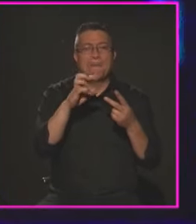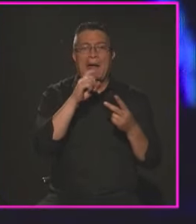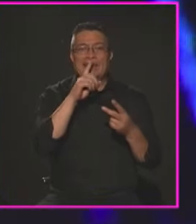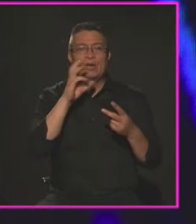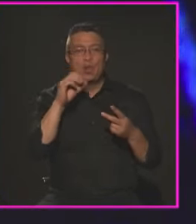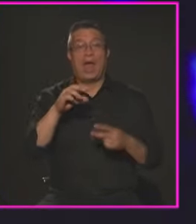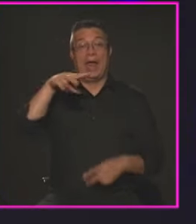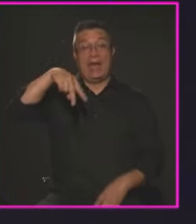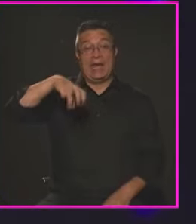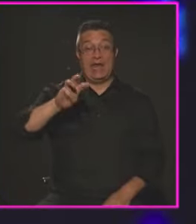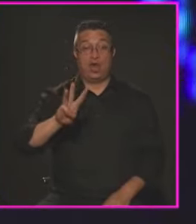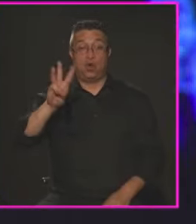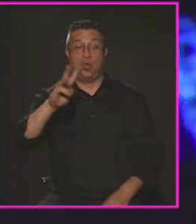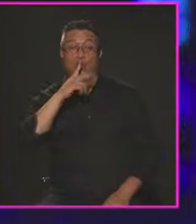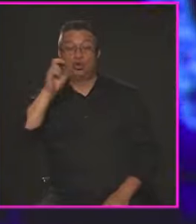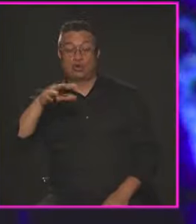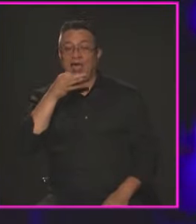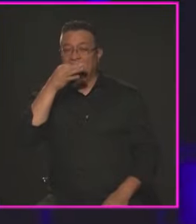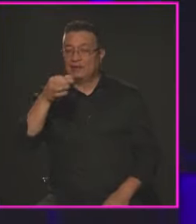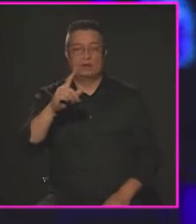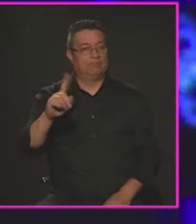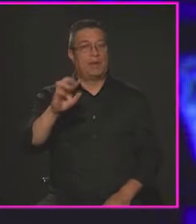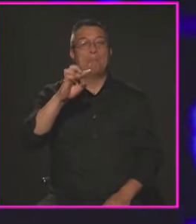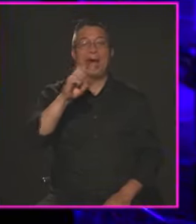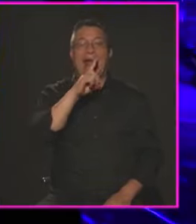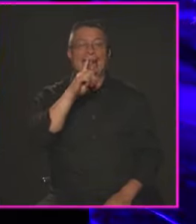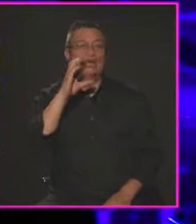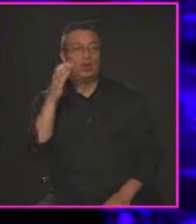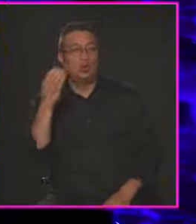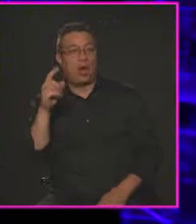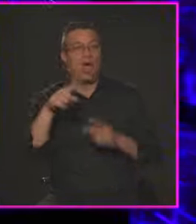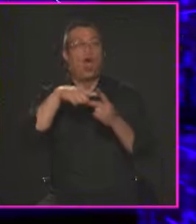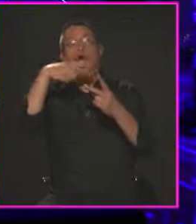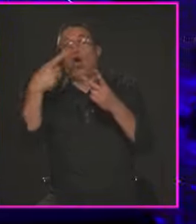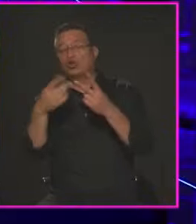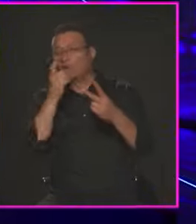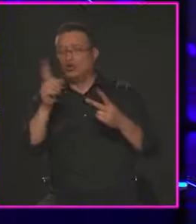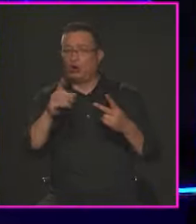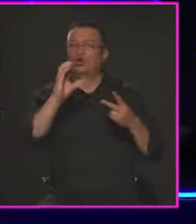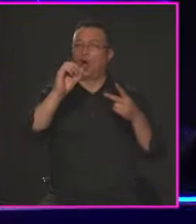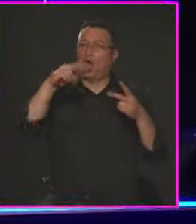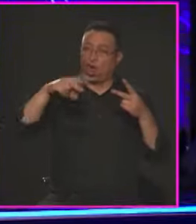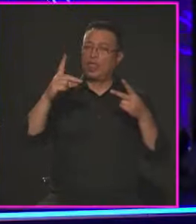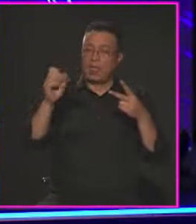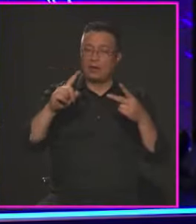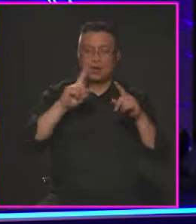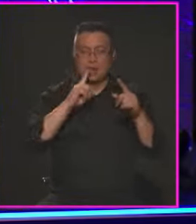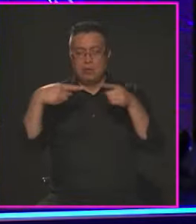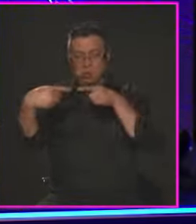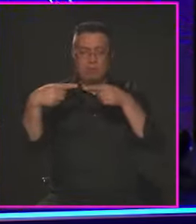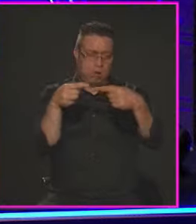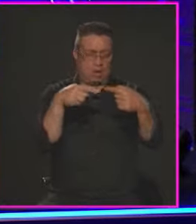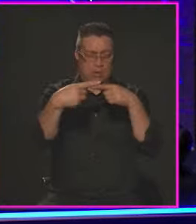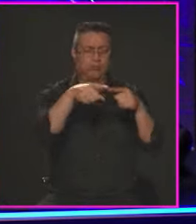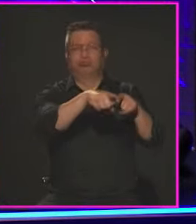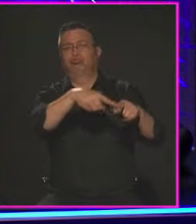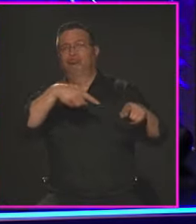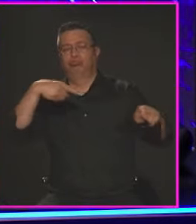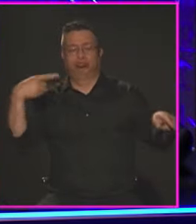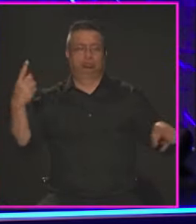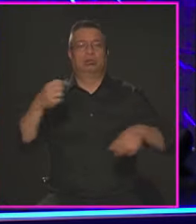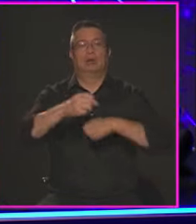particles, Huygens thought that it was a wave, and people like Young and Fresnel have studied this question down to the 19th century.